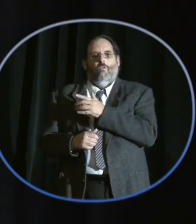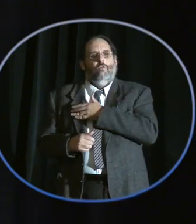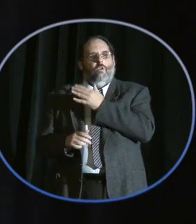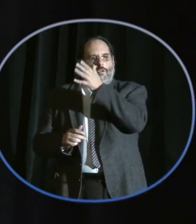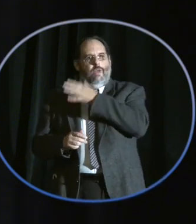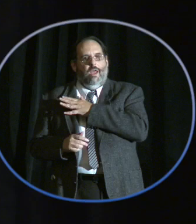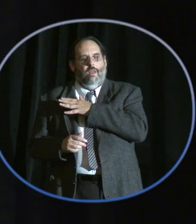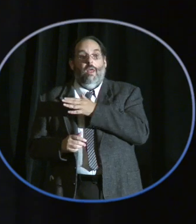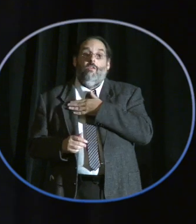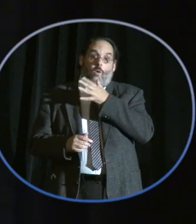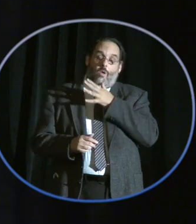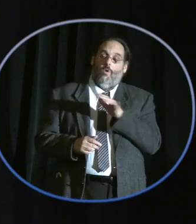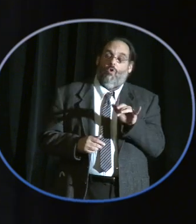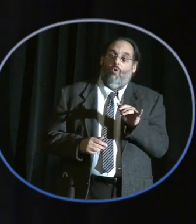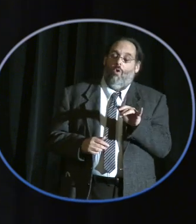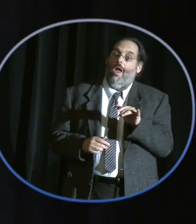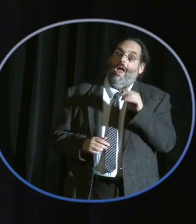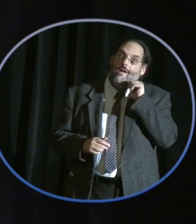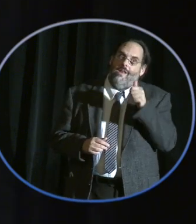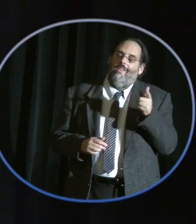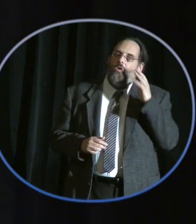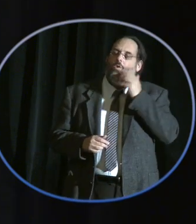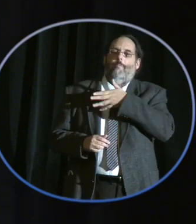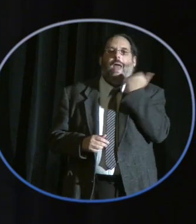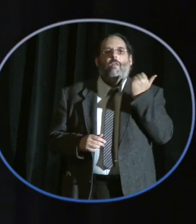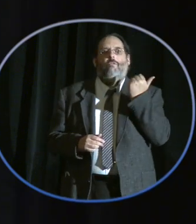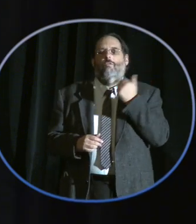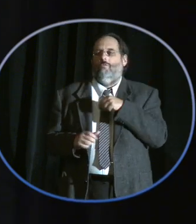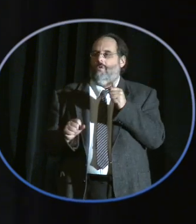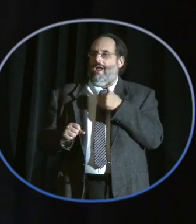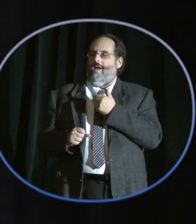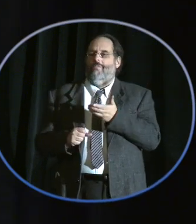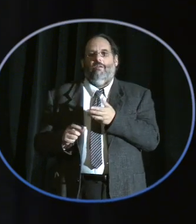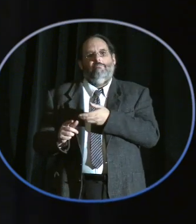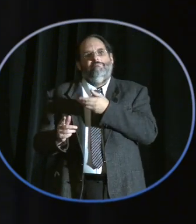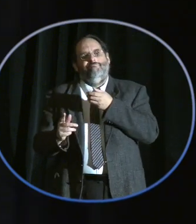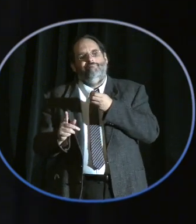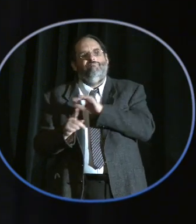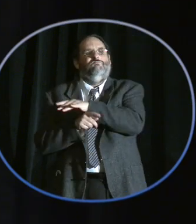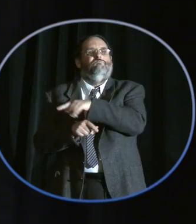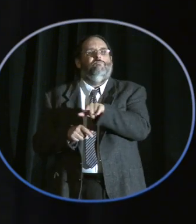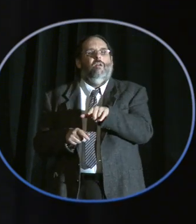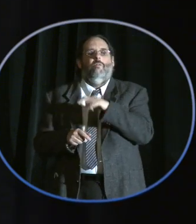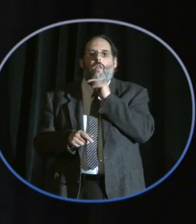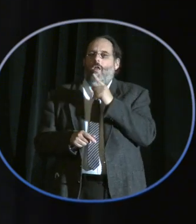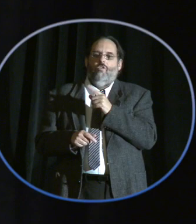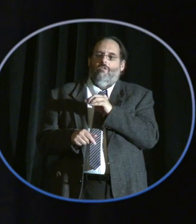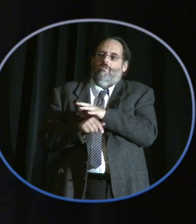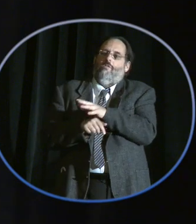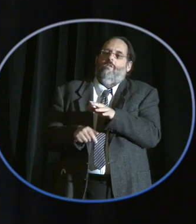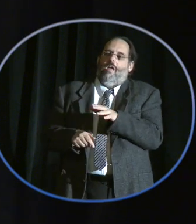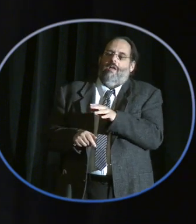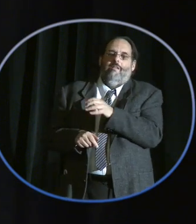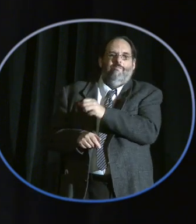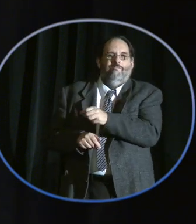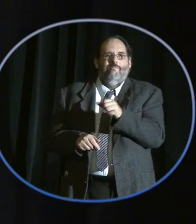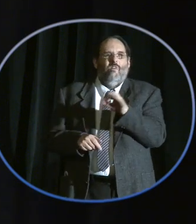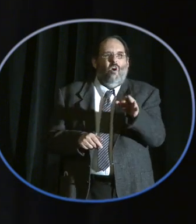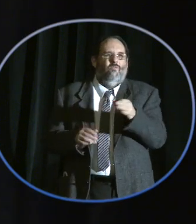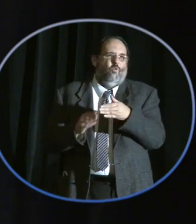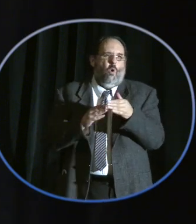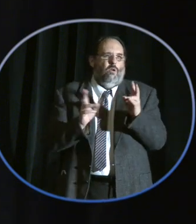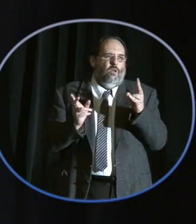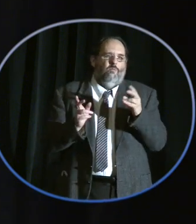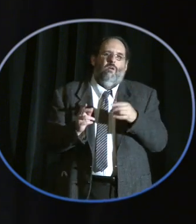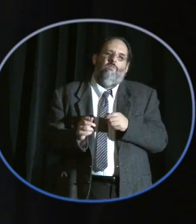young men and young women each and every day so that we can have the impact on them that won't just get them off the corner, but that